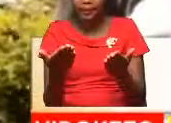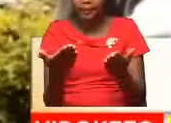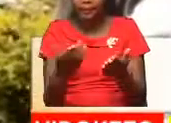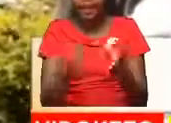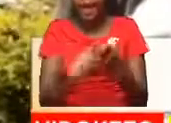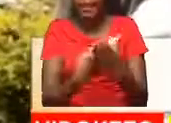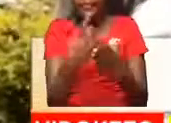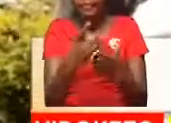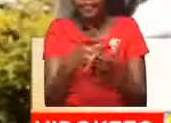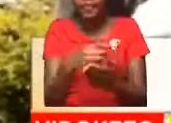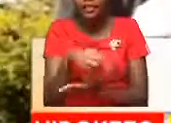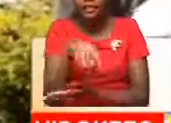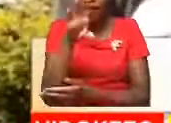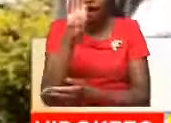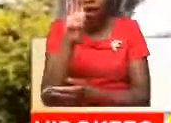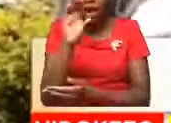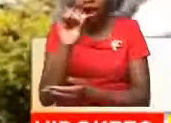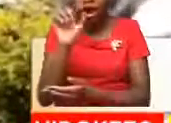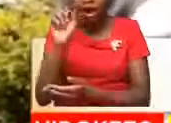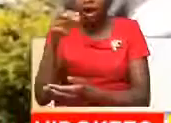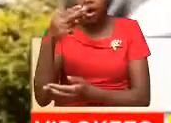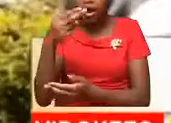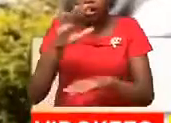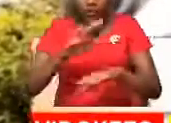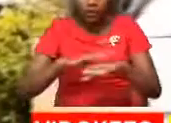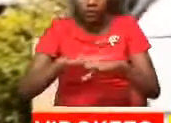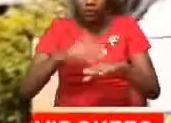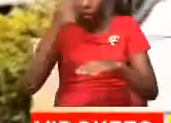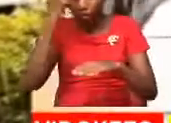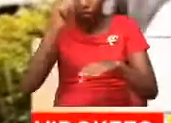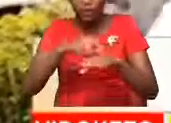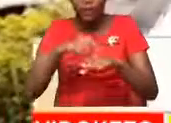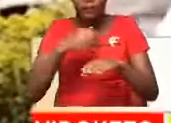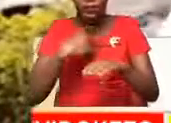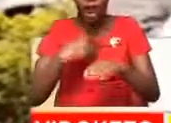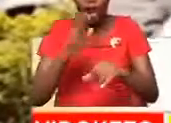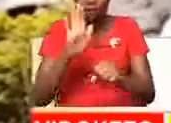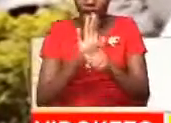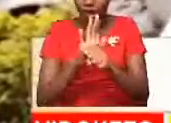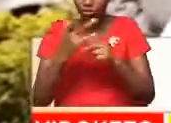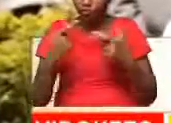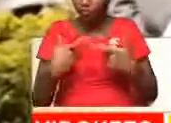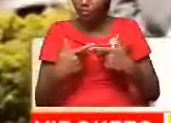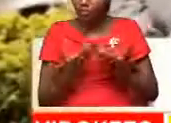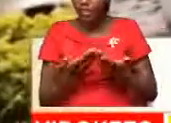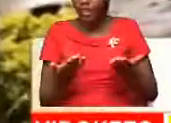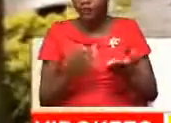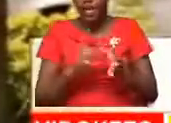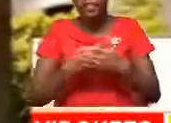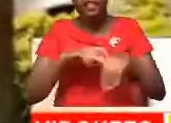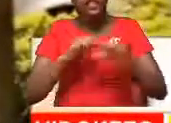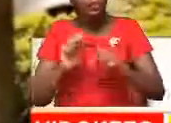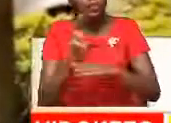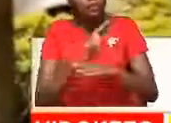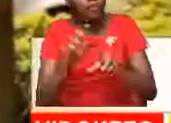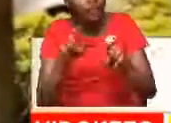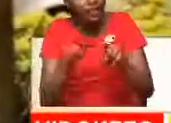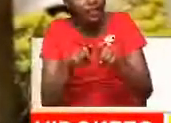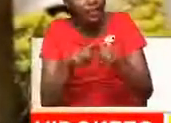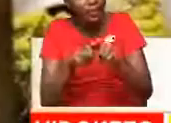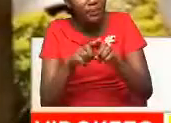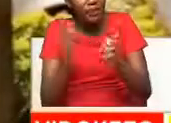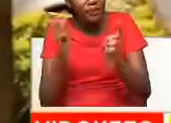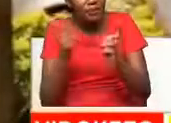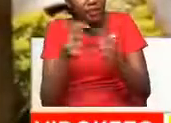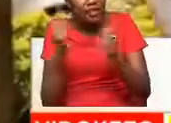This booth is good because in places where you have a high volume of people passing, it's more efficient, because within a few